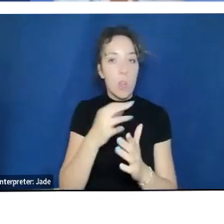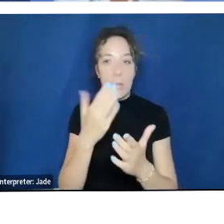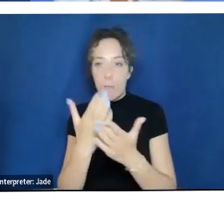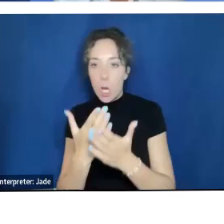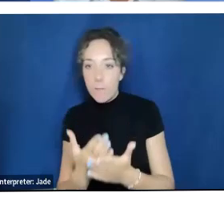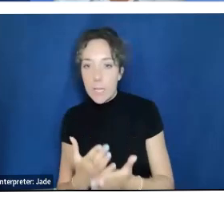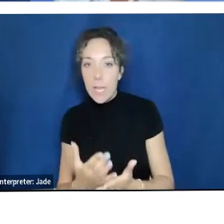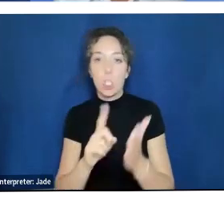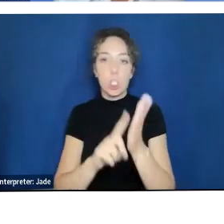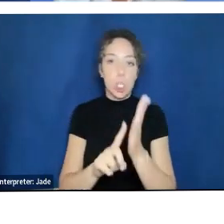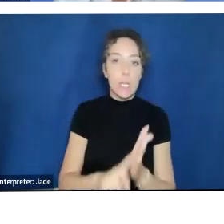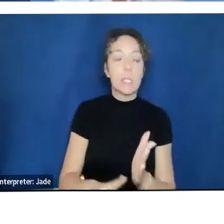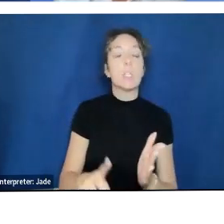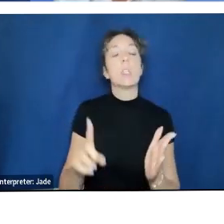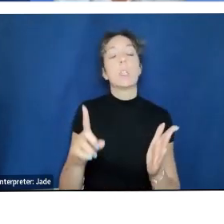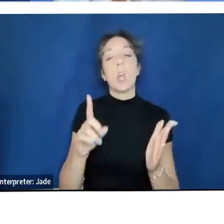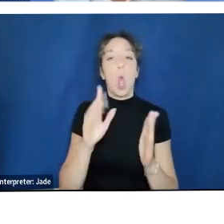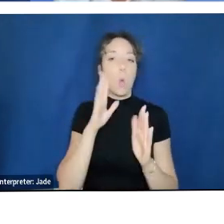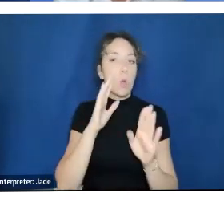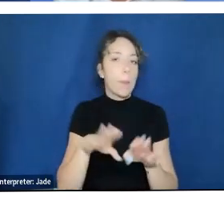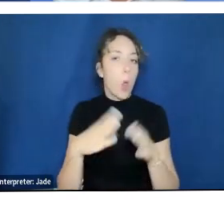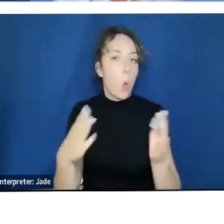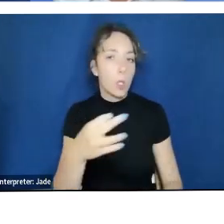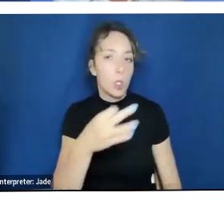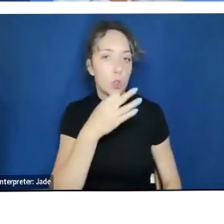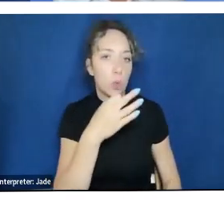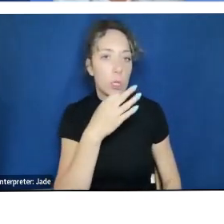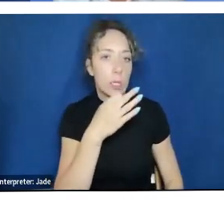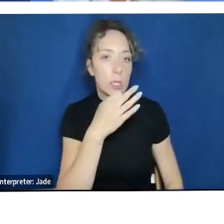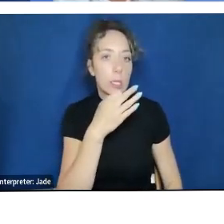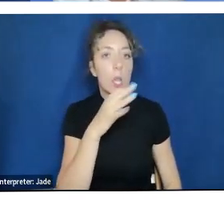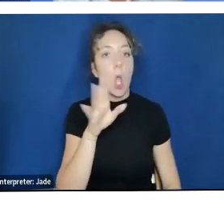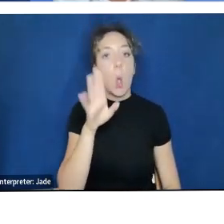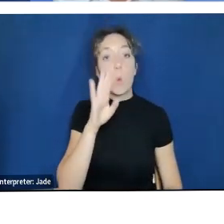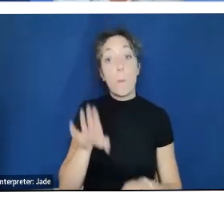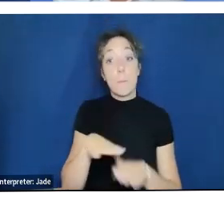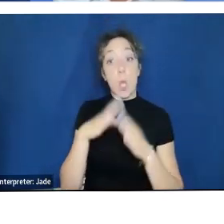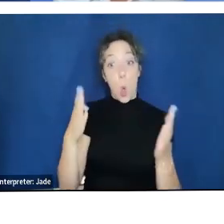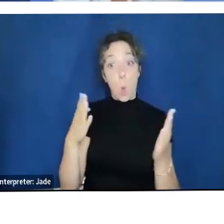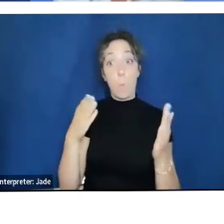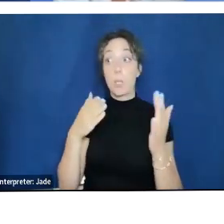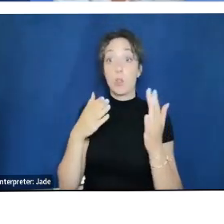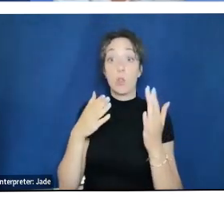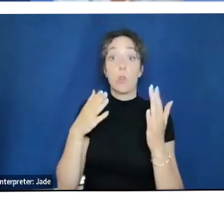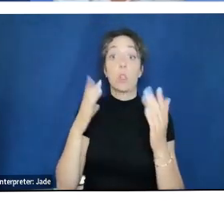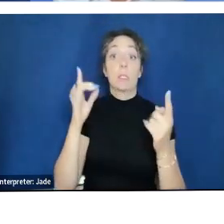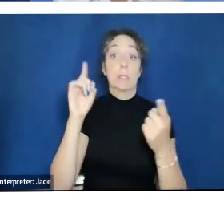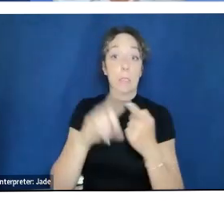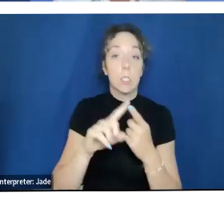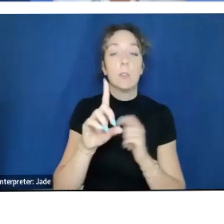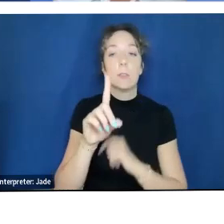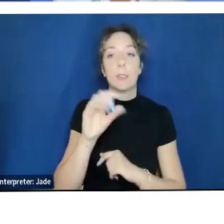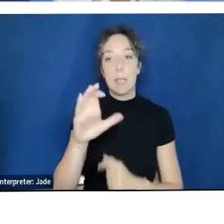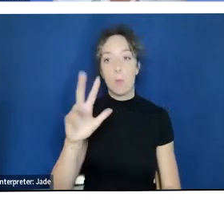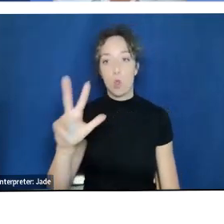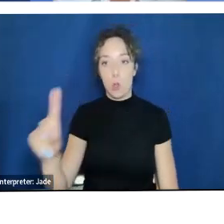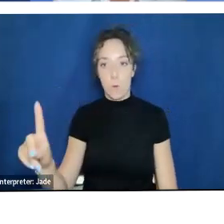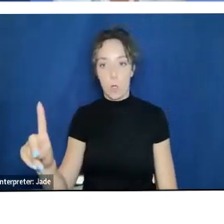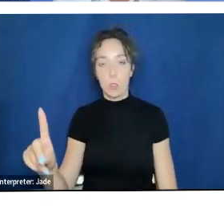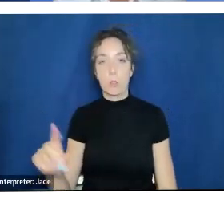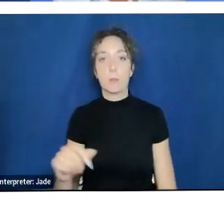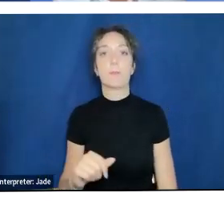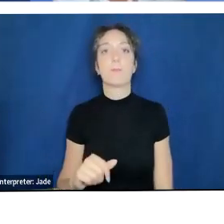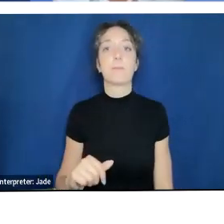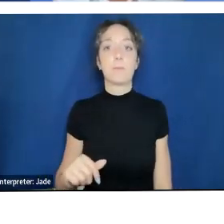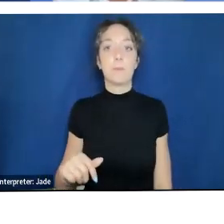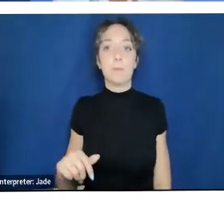so forth. But it will be open shortly, and it will be open all the way through December 31st. So even though you